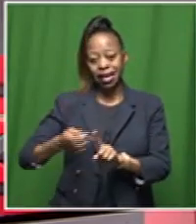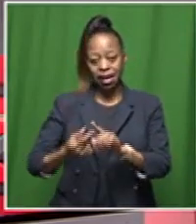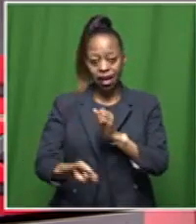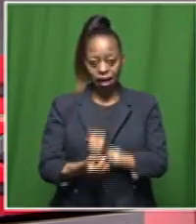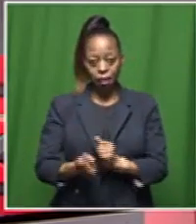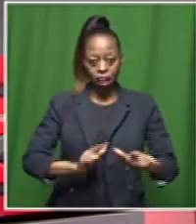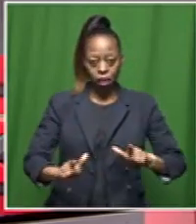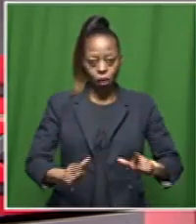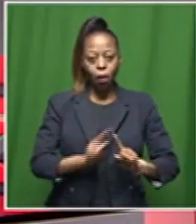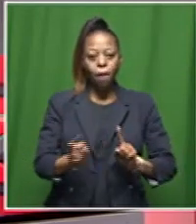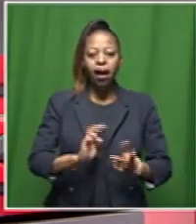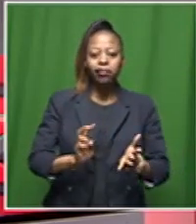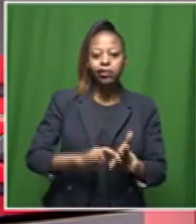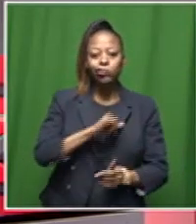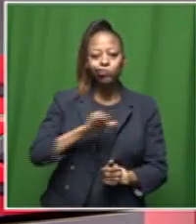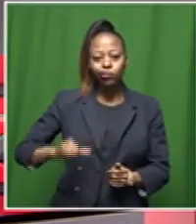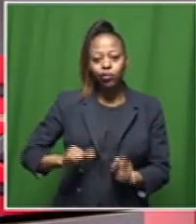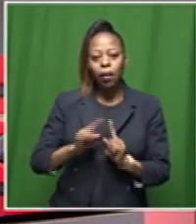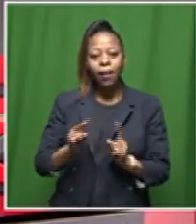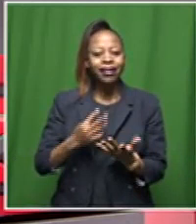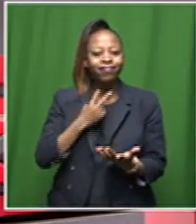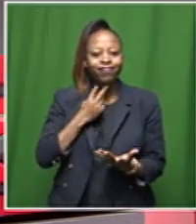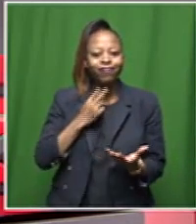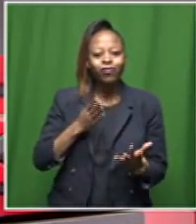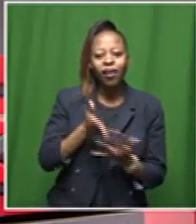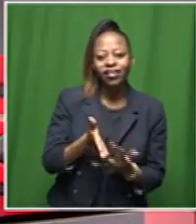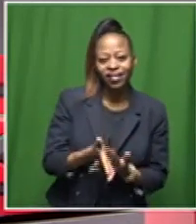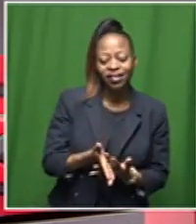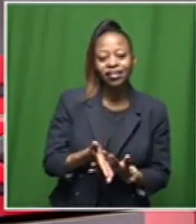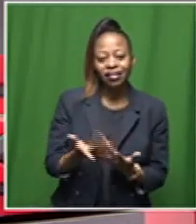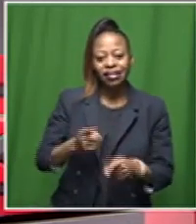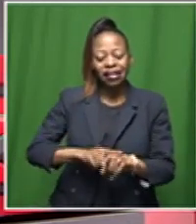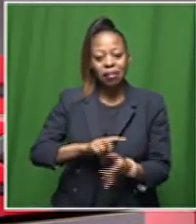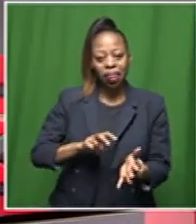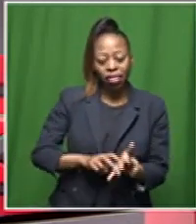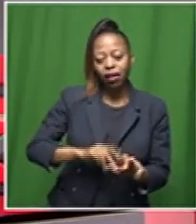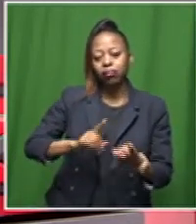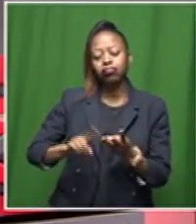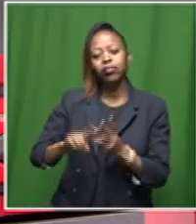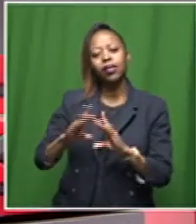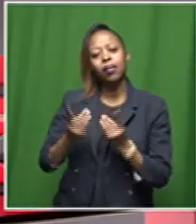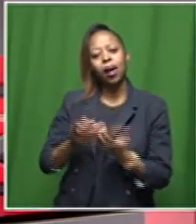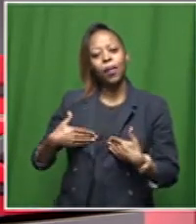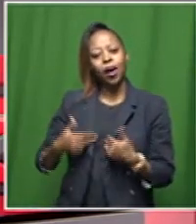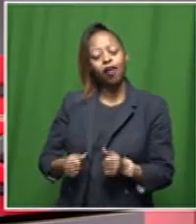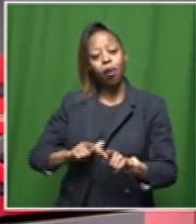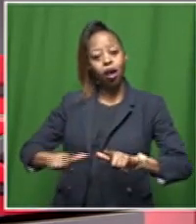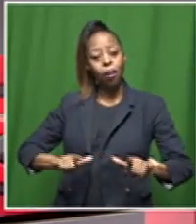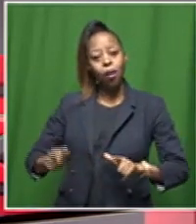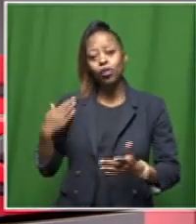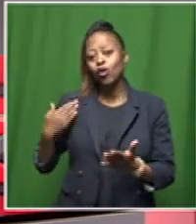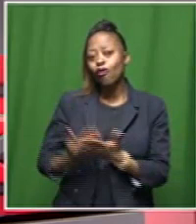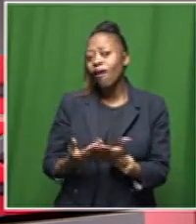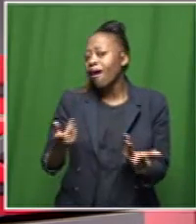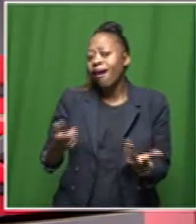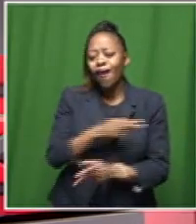province that required a surgical procedure that he couldn't get help for as he needed it, and we'll speak to the Limpopo Health MEC about how the province is solving